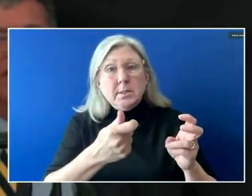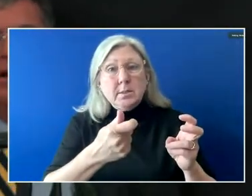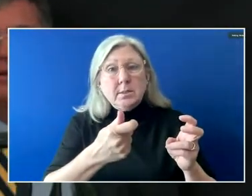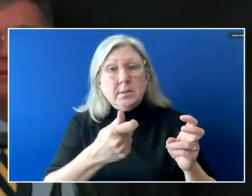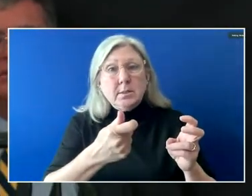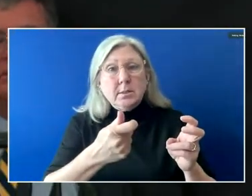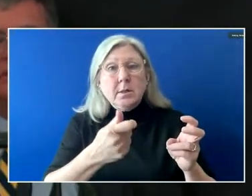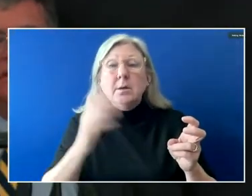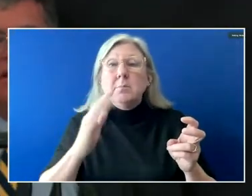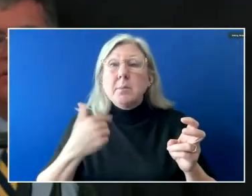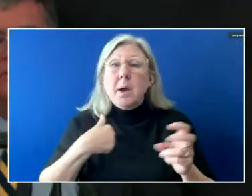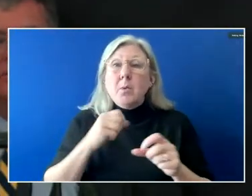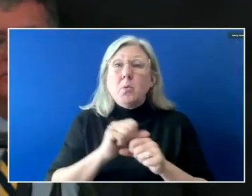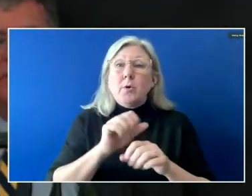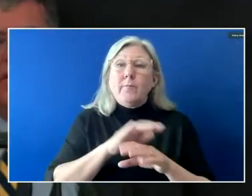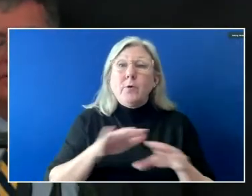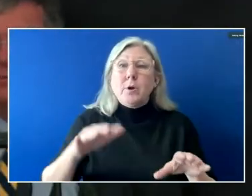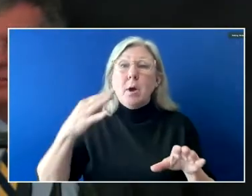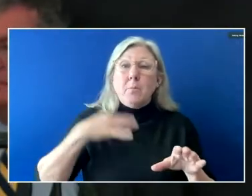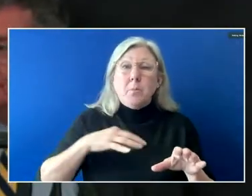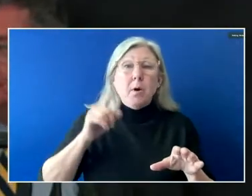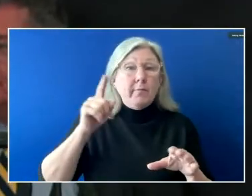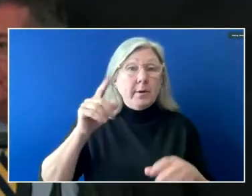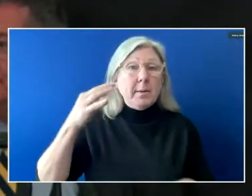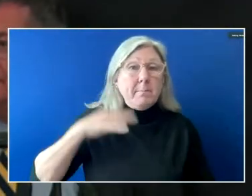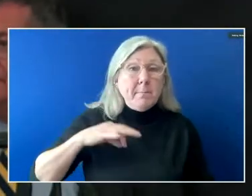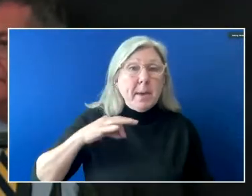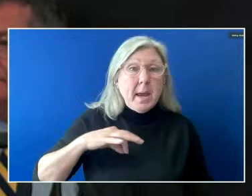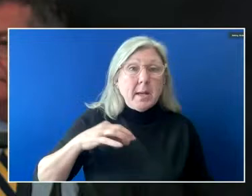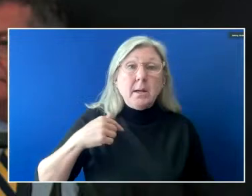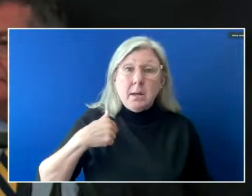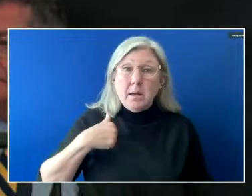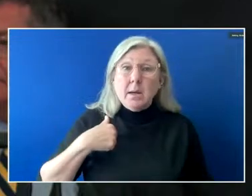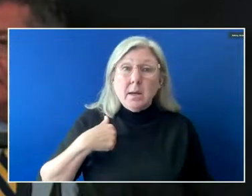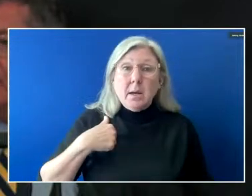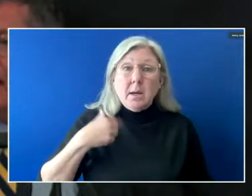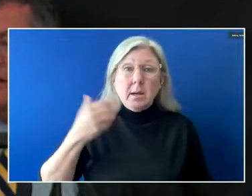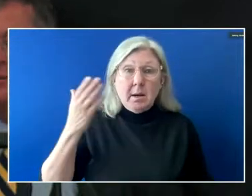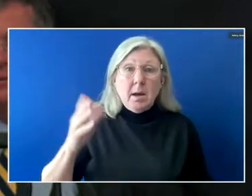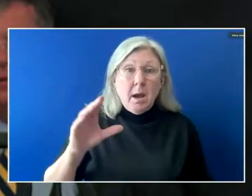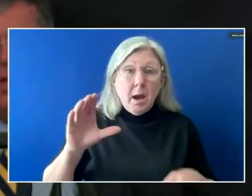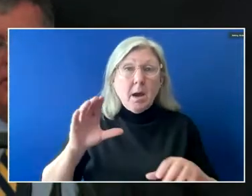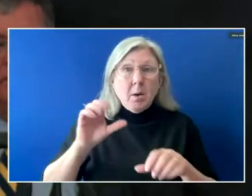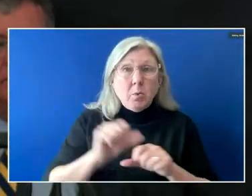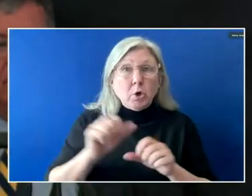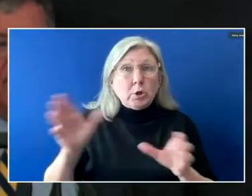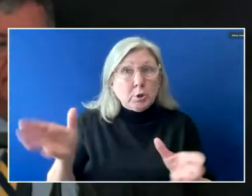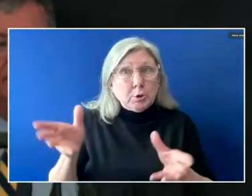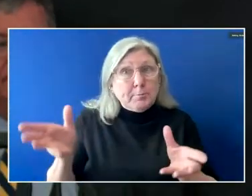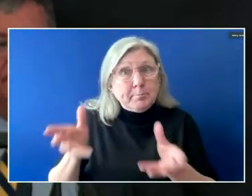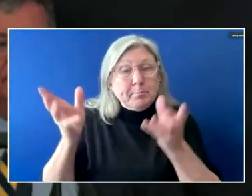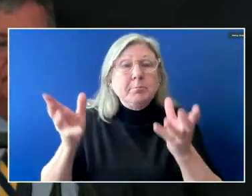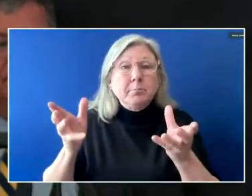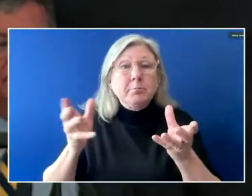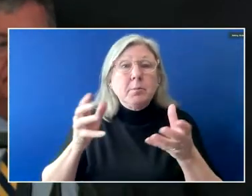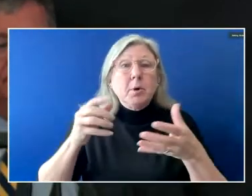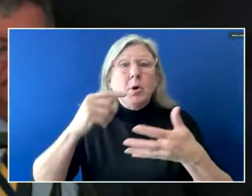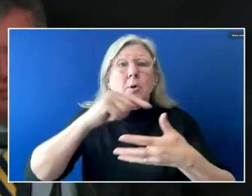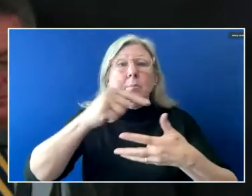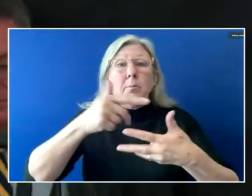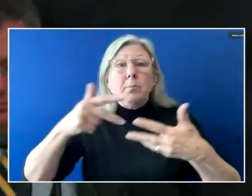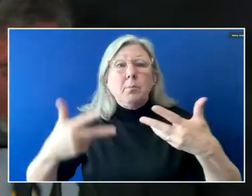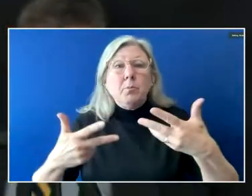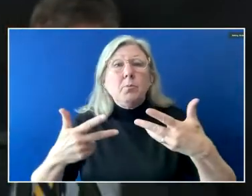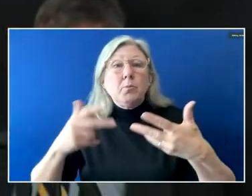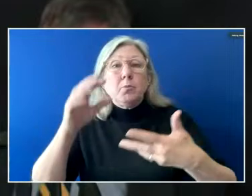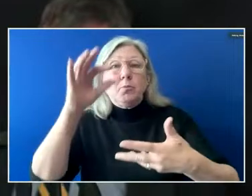worked for a nonprofit in Maine I work to push rank Choice voting um in Portland Maine um there are a lot of mar